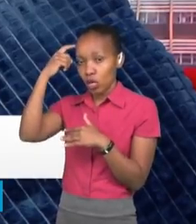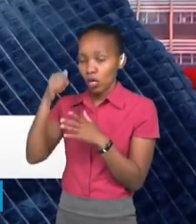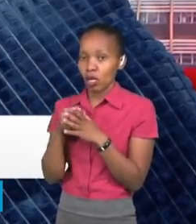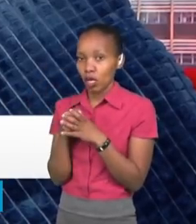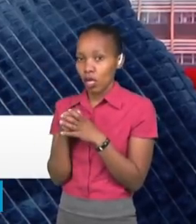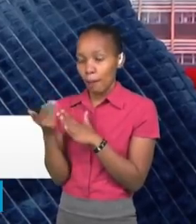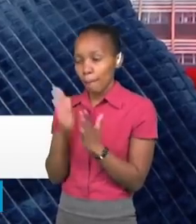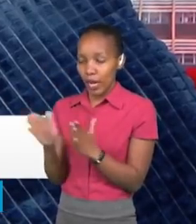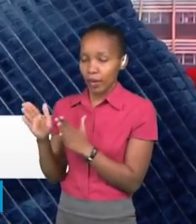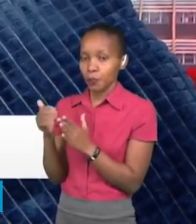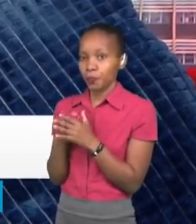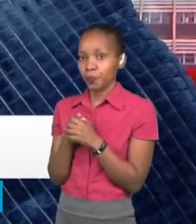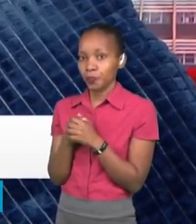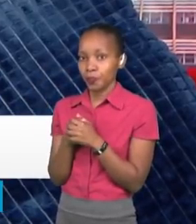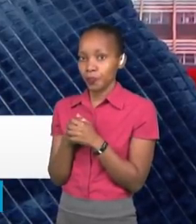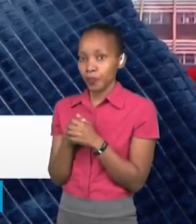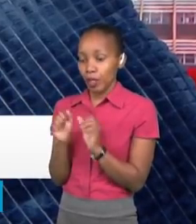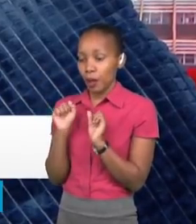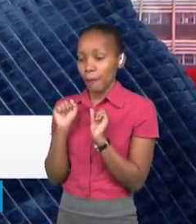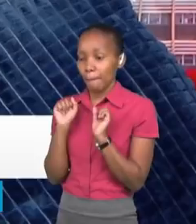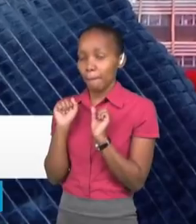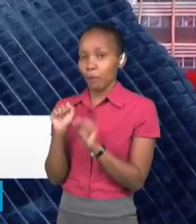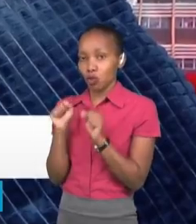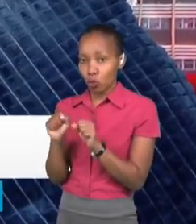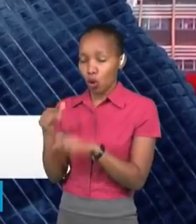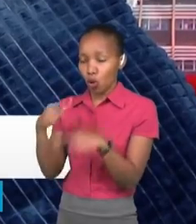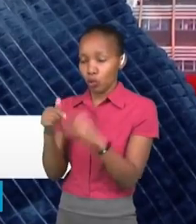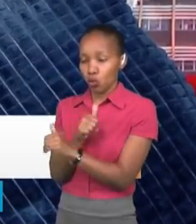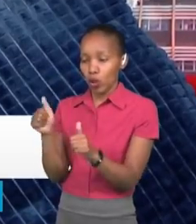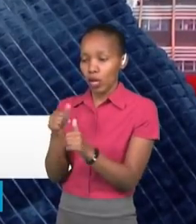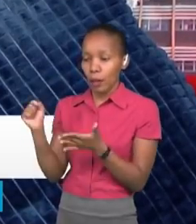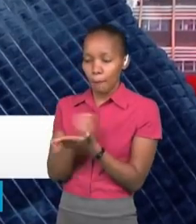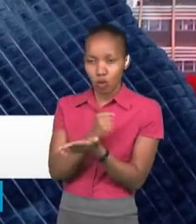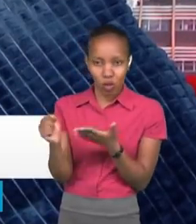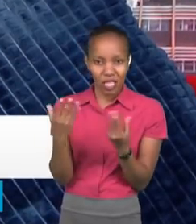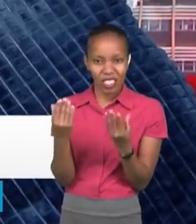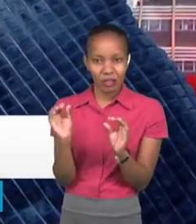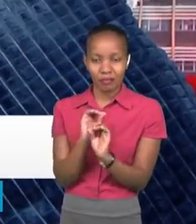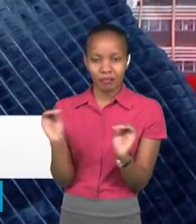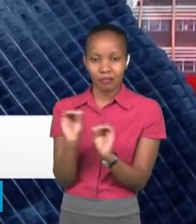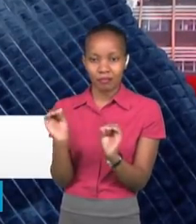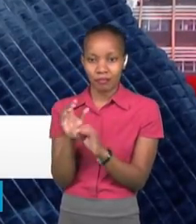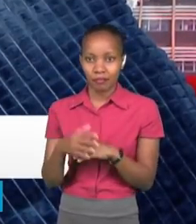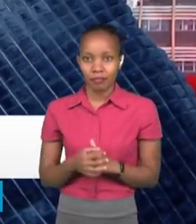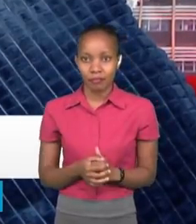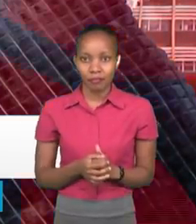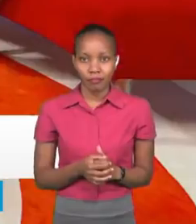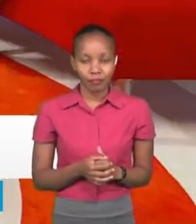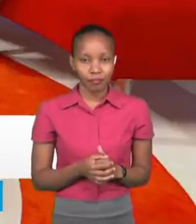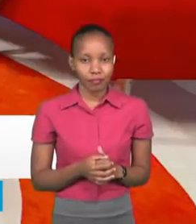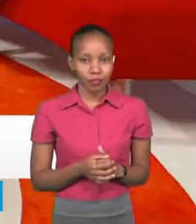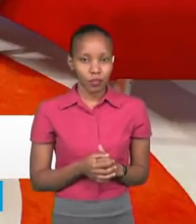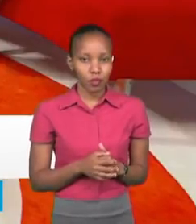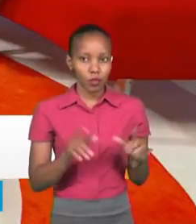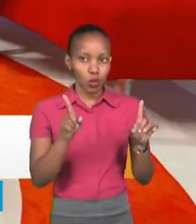resilience to carry the day. Okay. Yeah. Okay. So Posta should not take it easy. Yeah. Okay. Now, you've